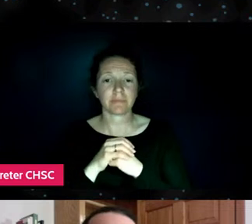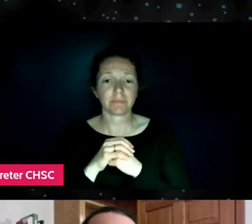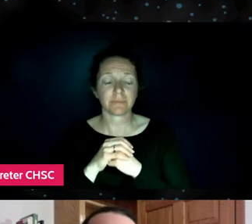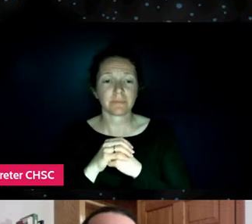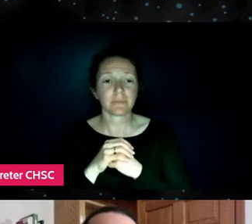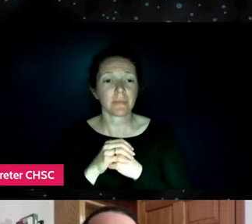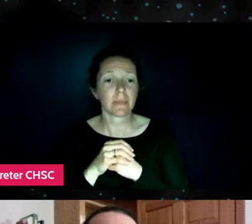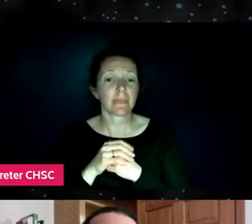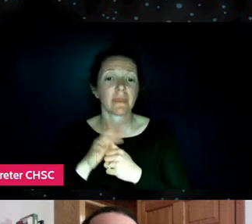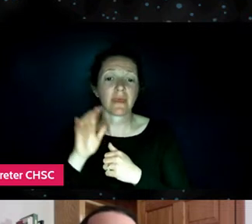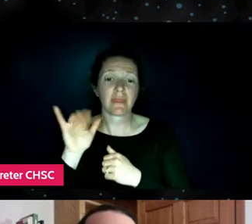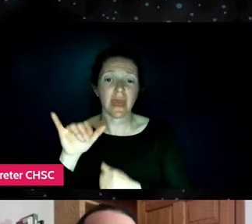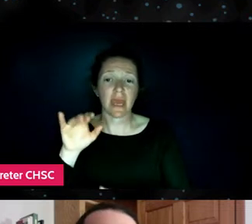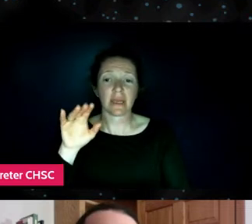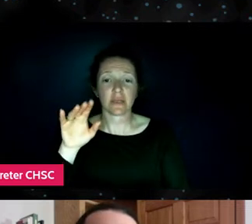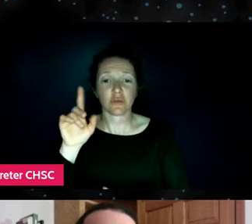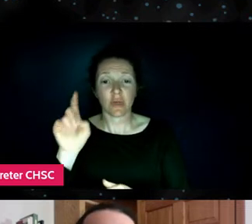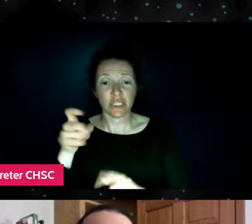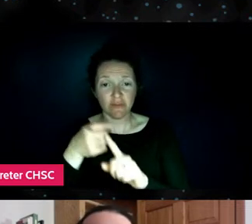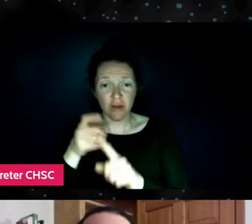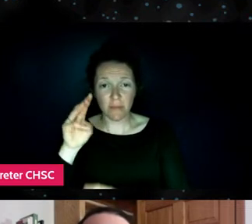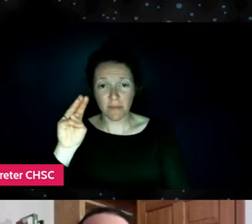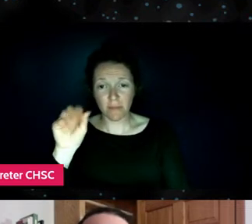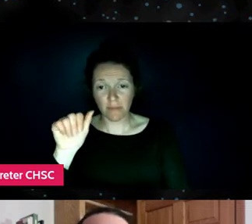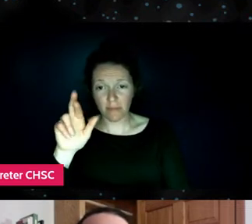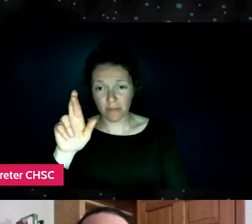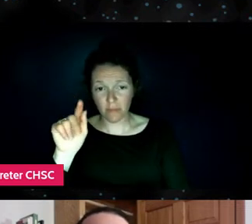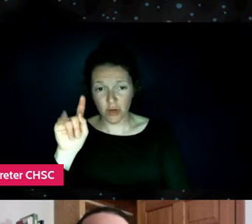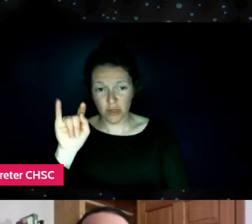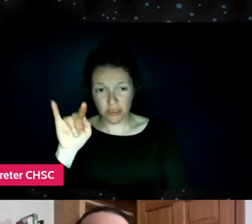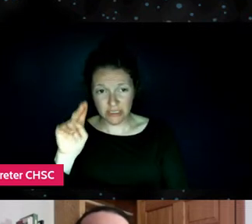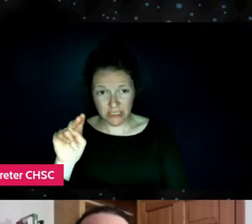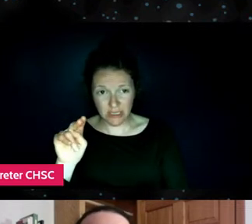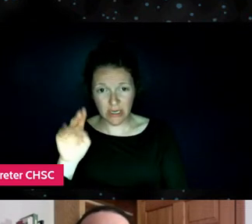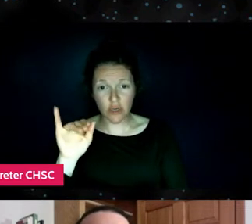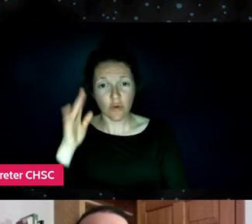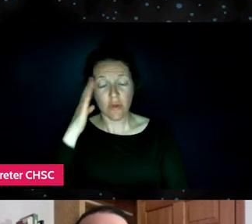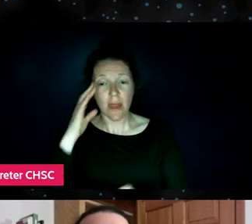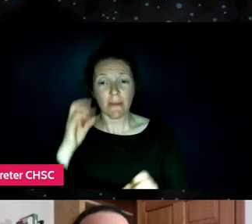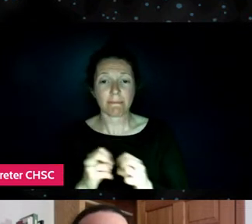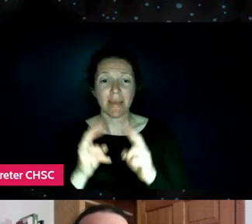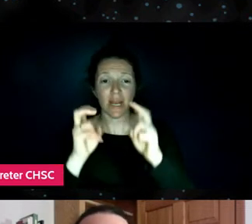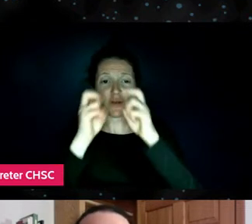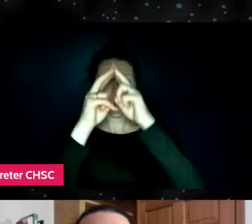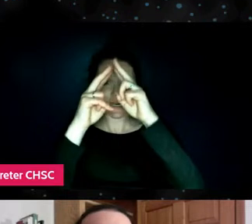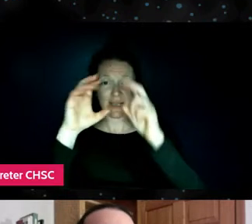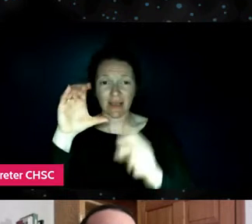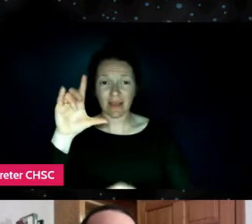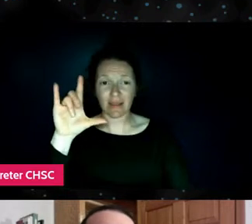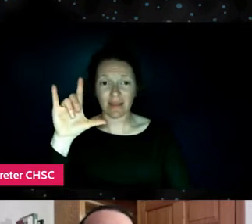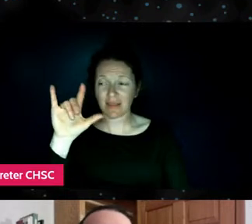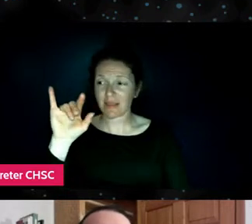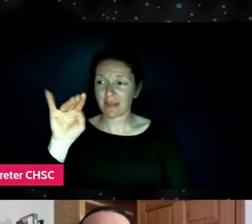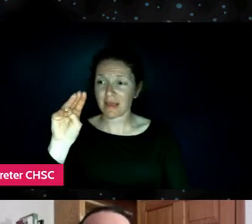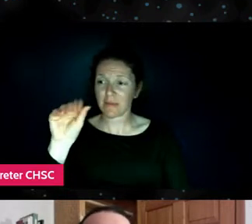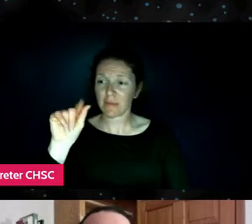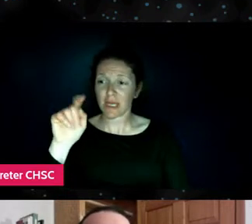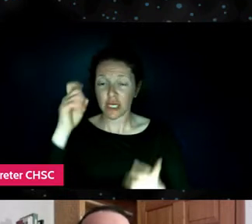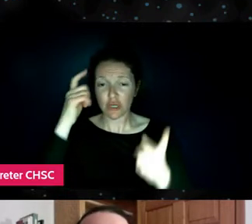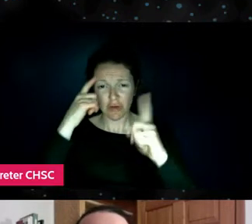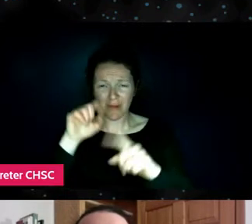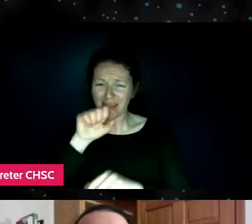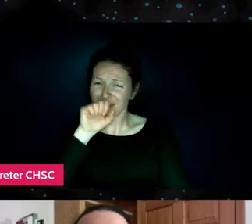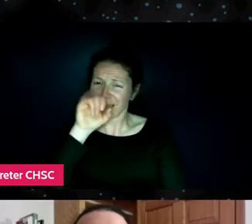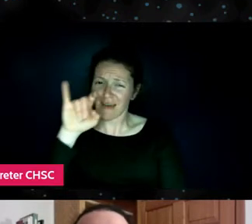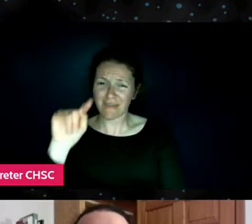question from Martin, the Paris Climate Agreement, which is, you know, I love it. I'm glad that we're joining it again.